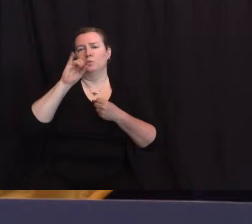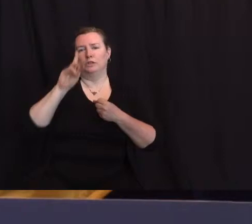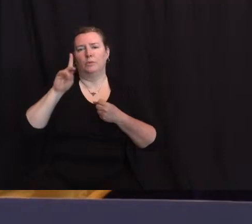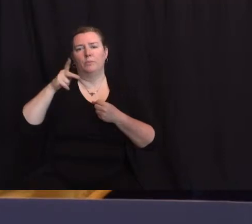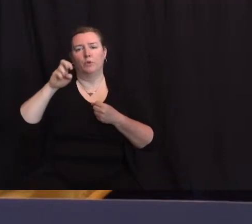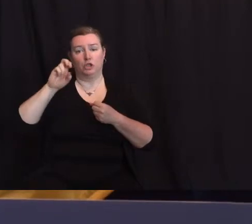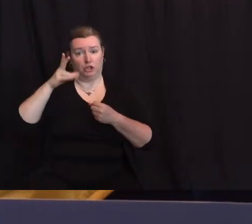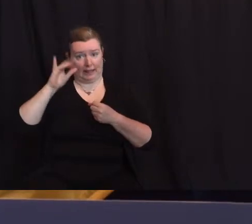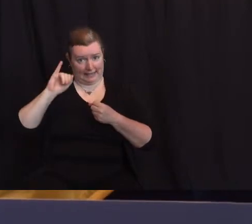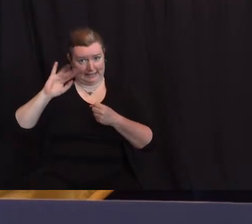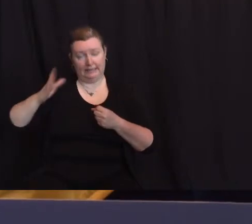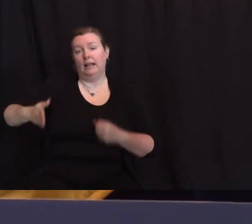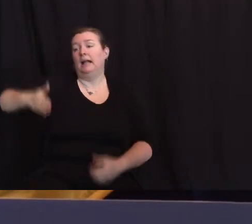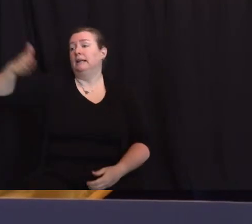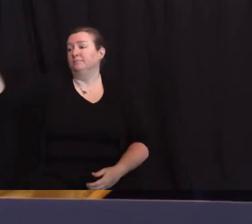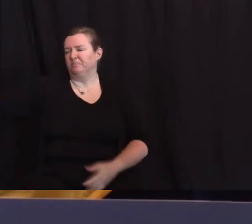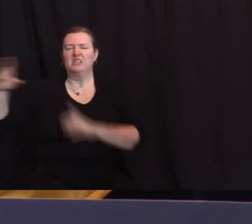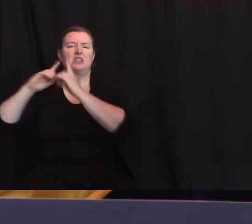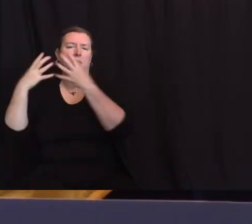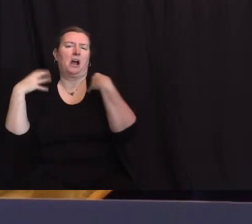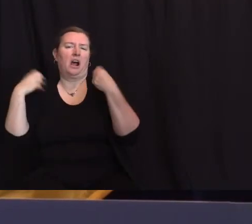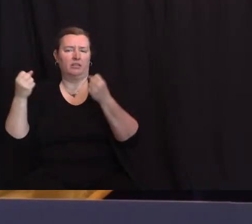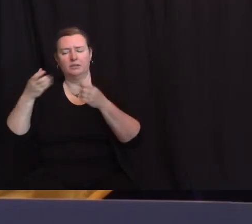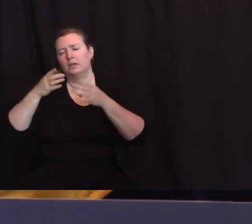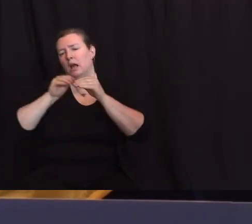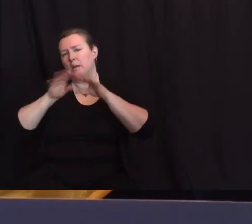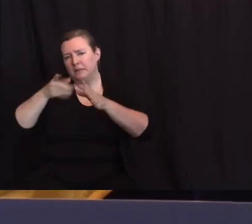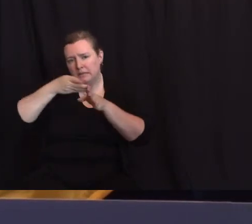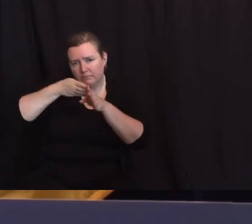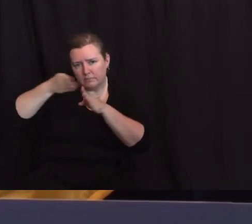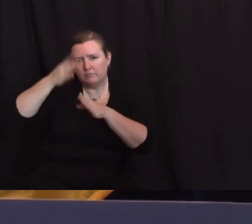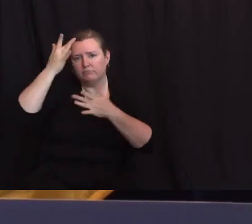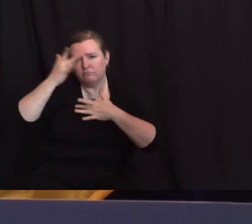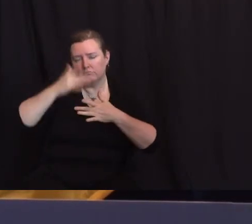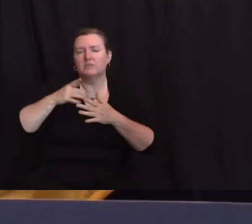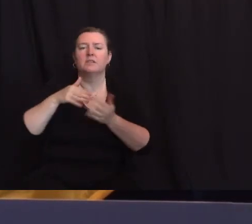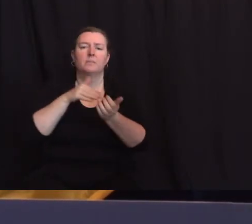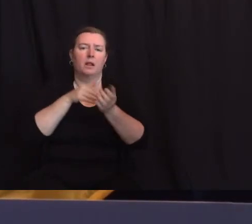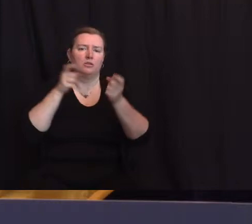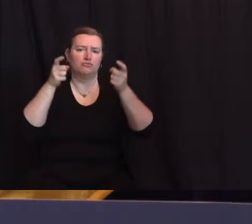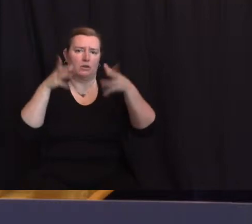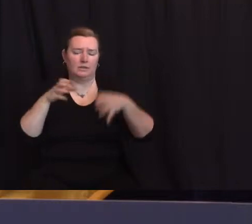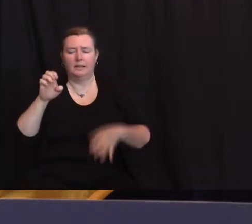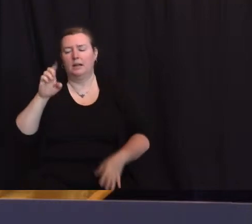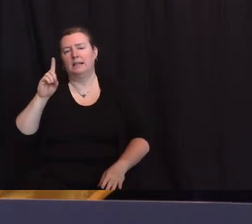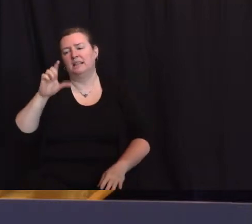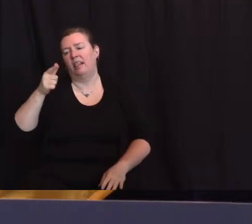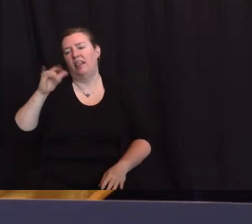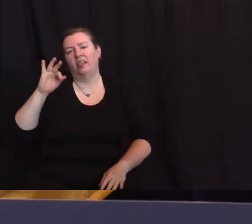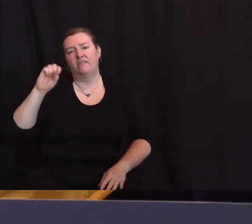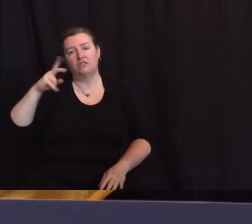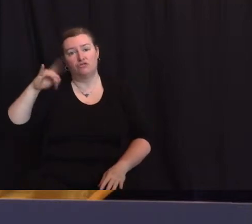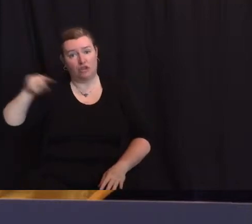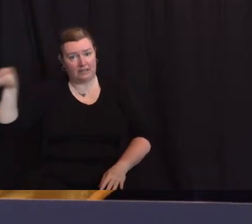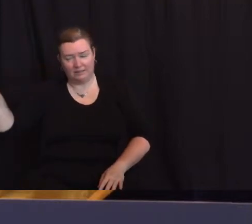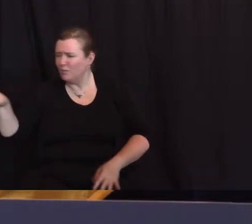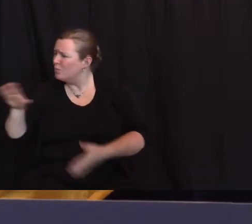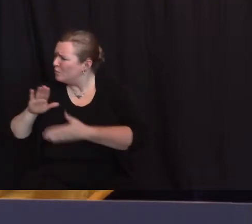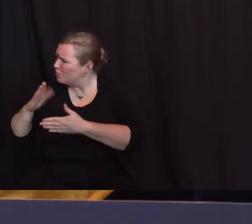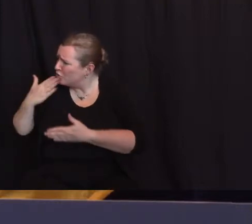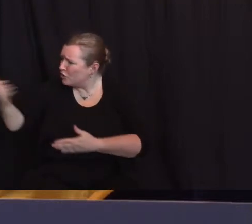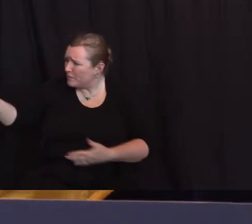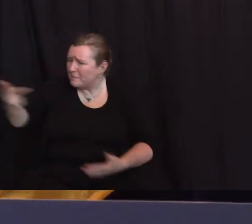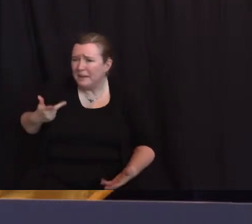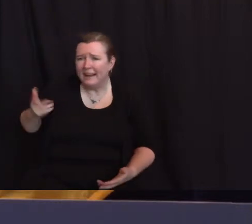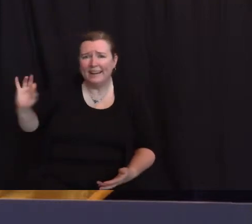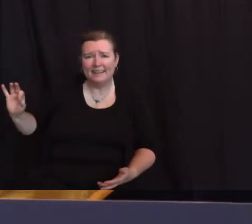her right, the Department of Health's Communicable Disease Medical Director, Dr. Ed Lifshitz, another familiar face. Ed, welcome back. And to my left, the guy who